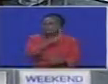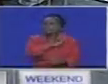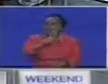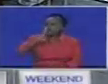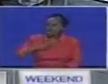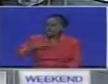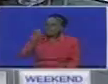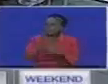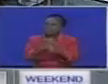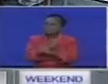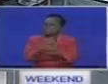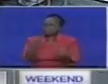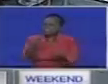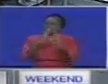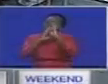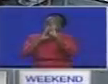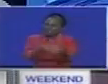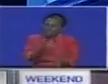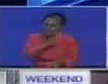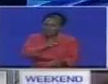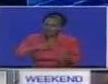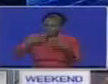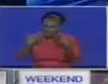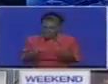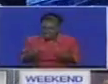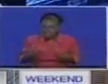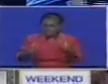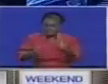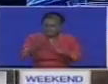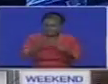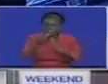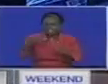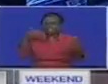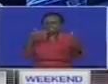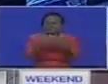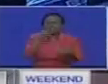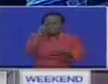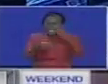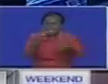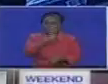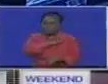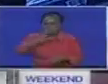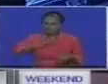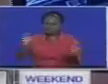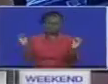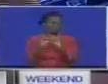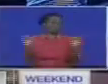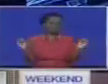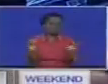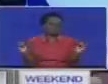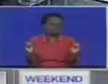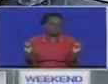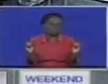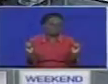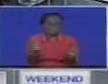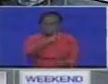acted, because that was reported to the board and immediately chaos broke out. So let us not blame the board on that. So the board was not given enough time to act? And I want to also put it